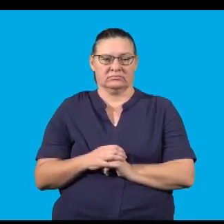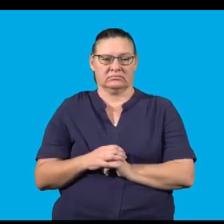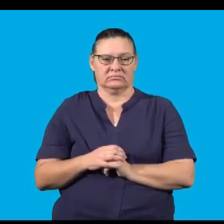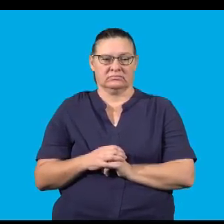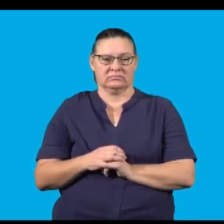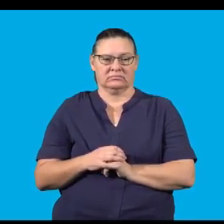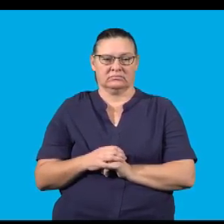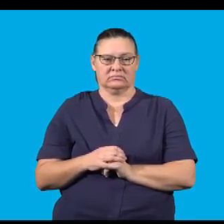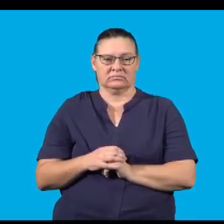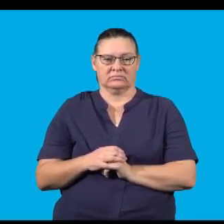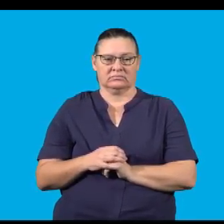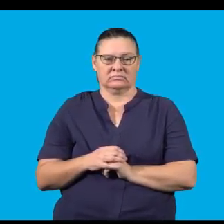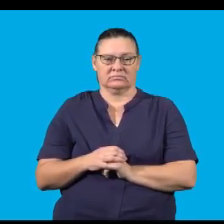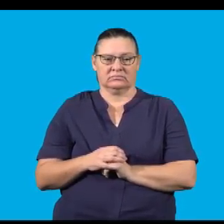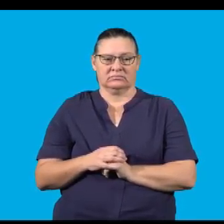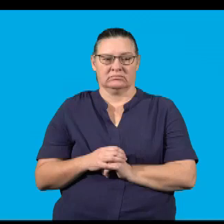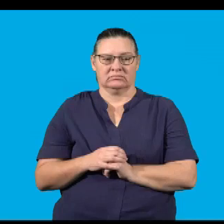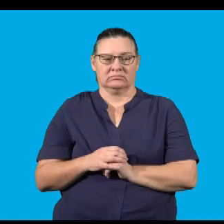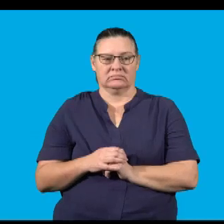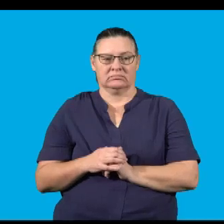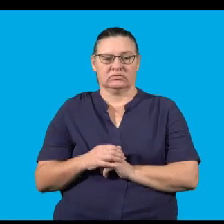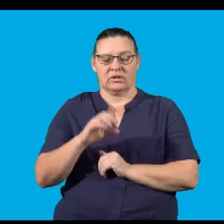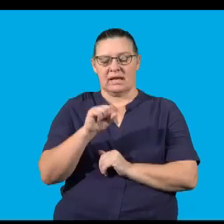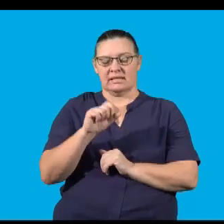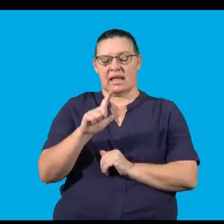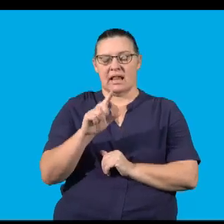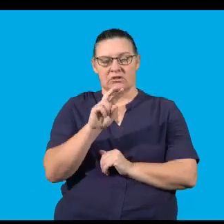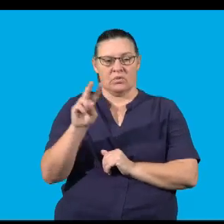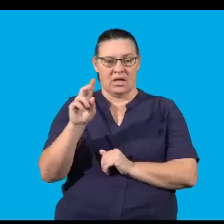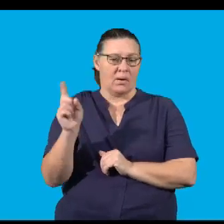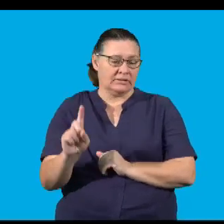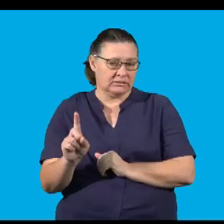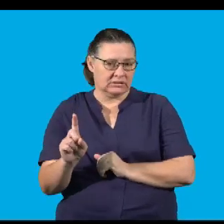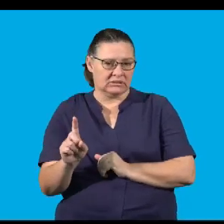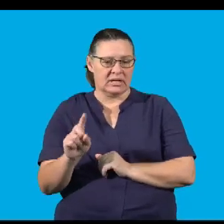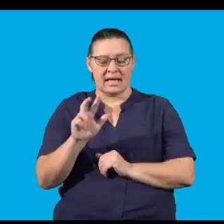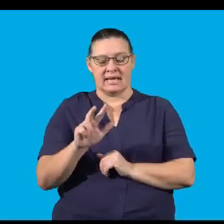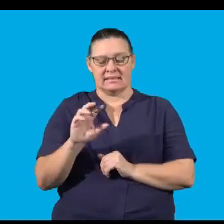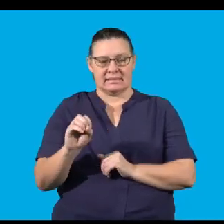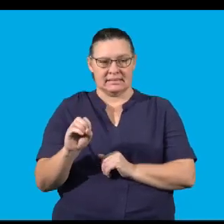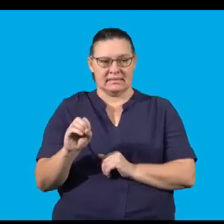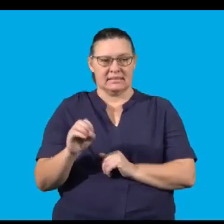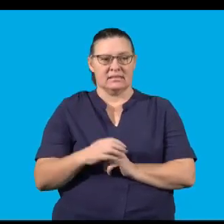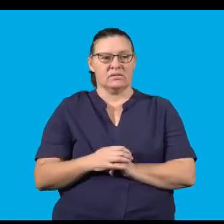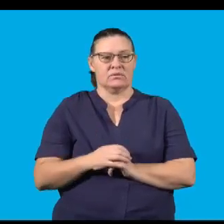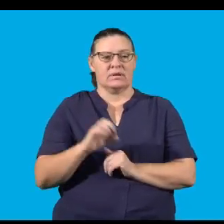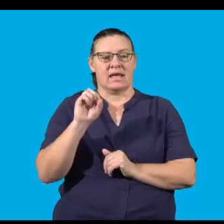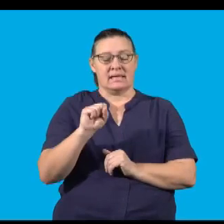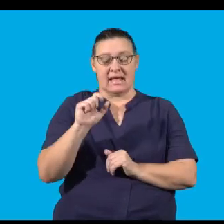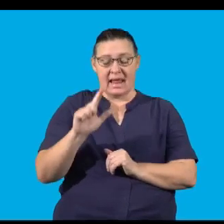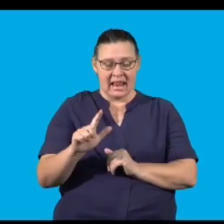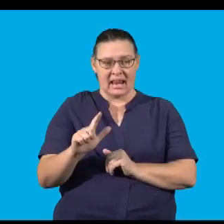carry 1, so it's going to give us 80. So SL squared will be 80, so therefore